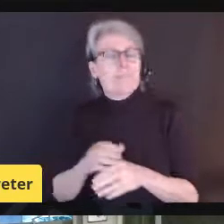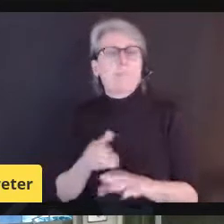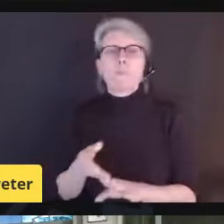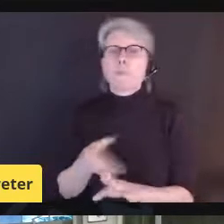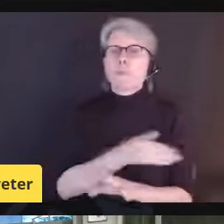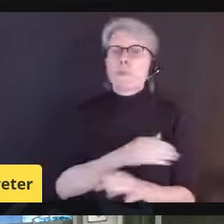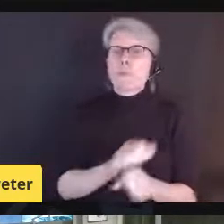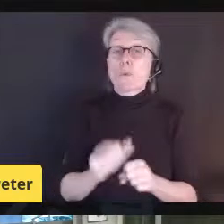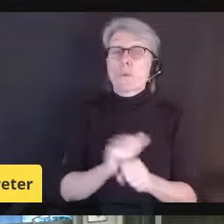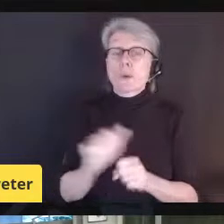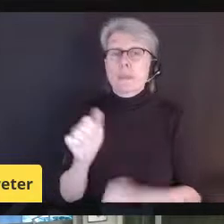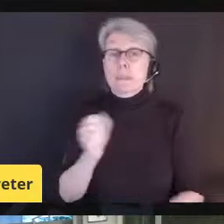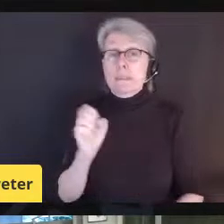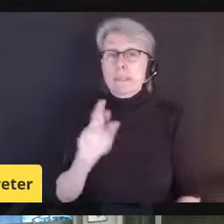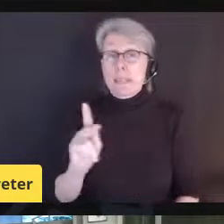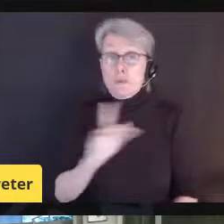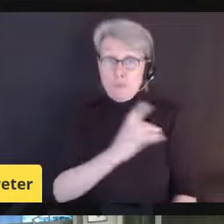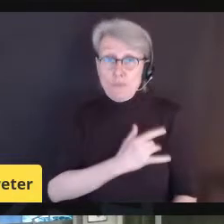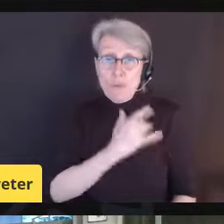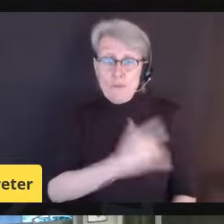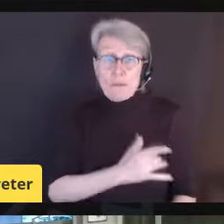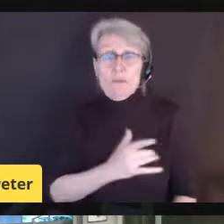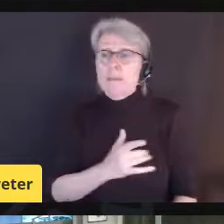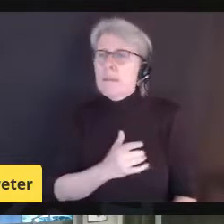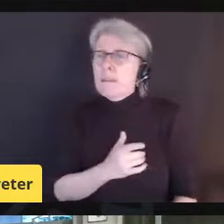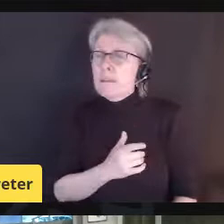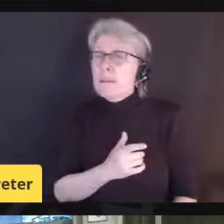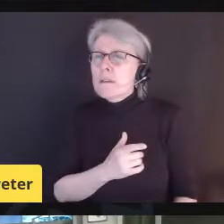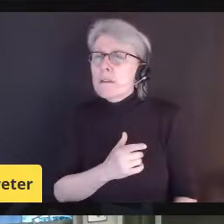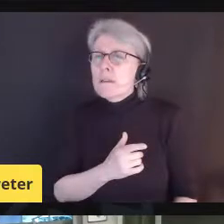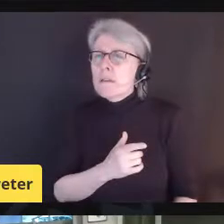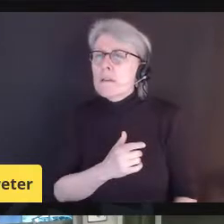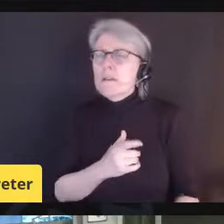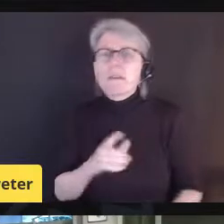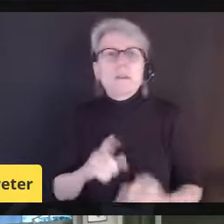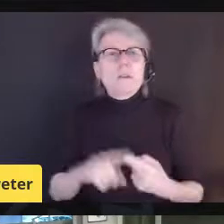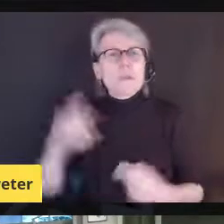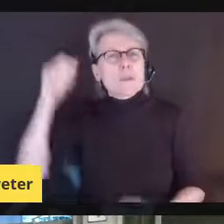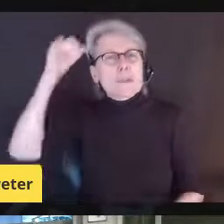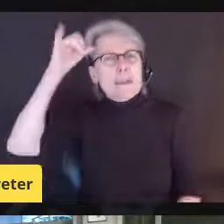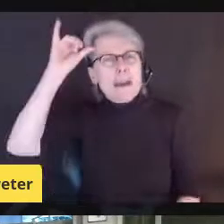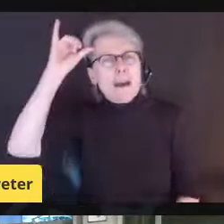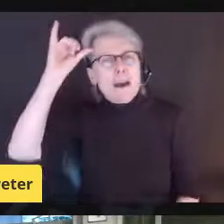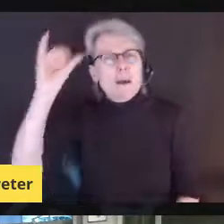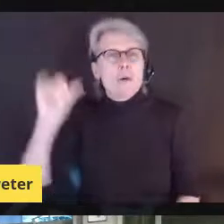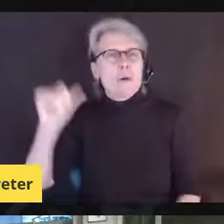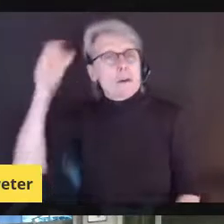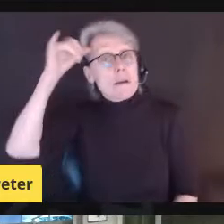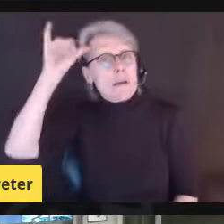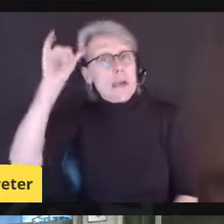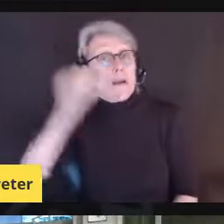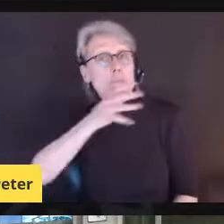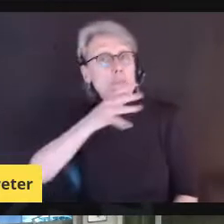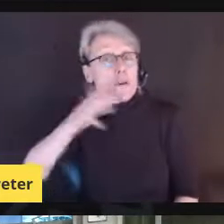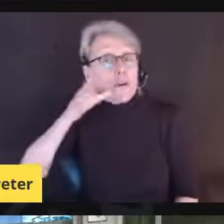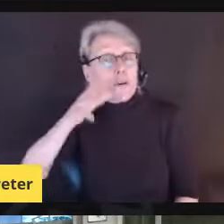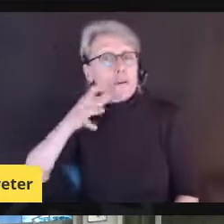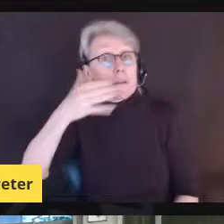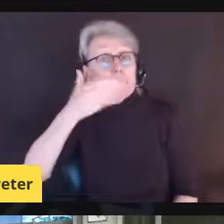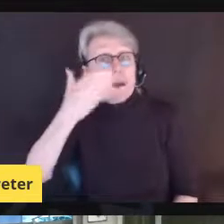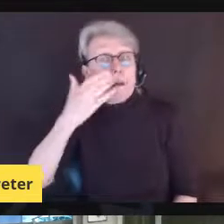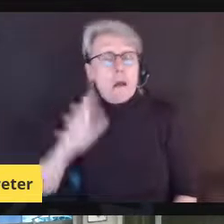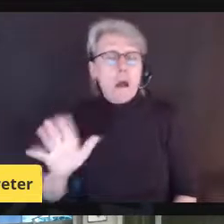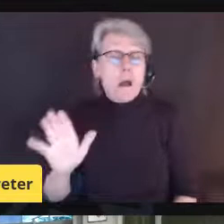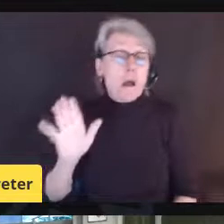in Saskatchewan, looking with shipping fever and cows. Now, a cow barn smell, sorry, no.